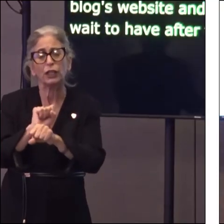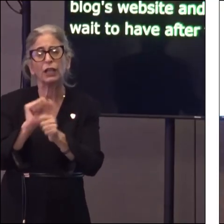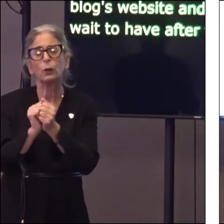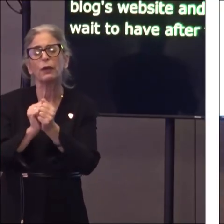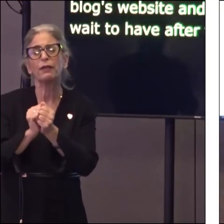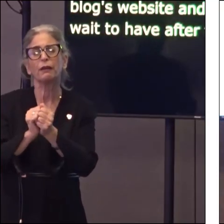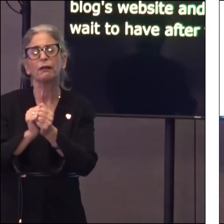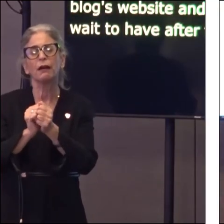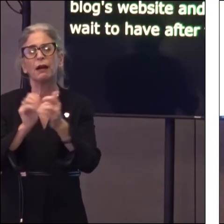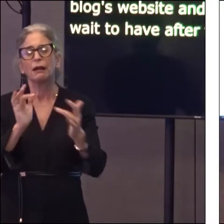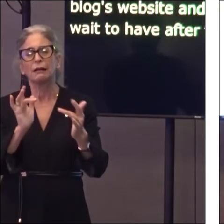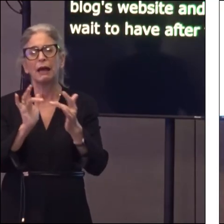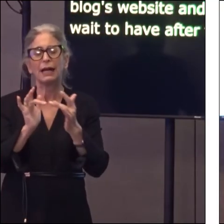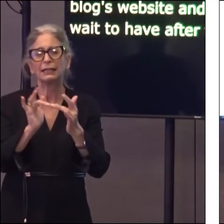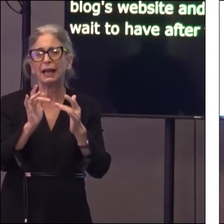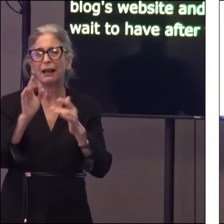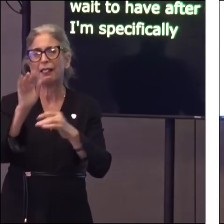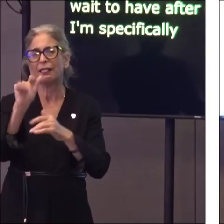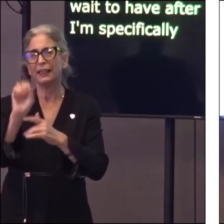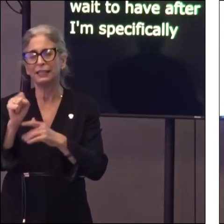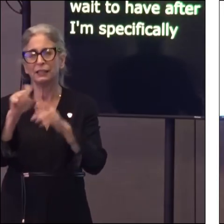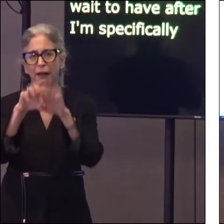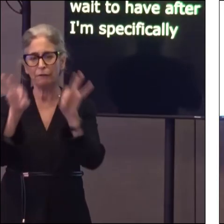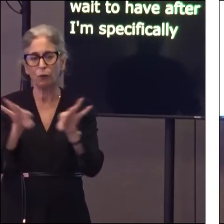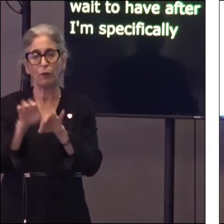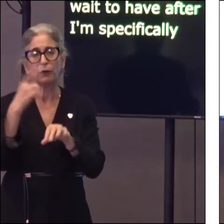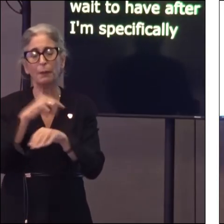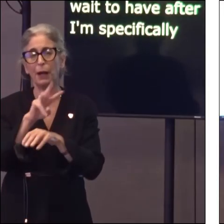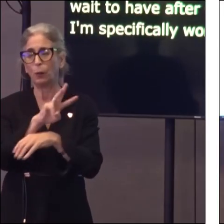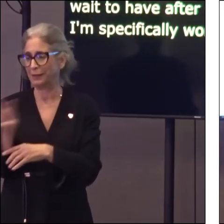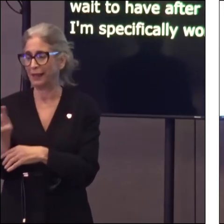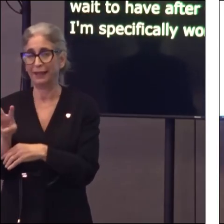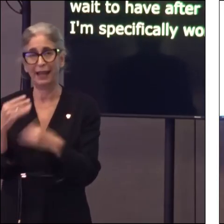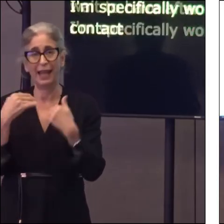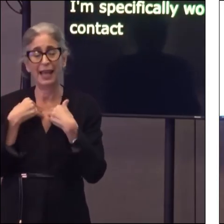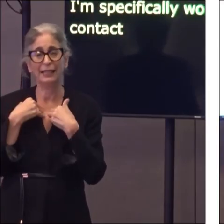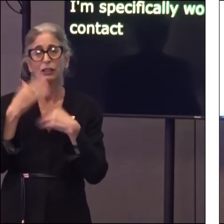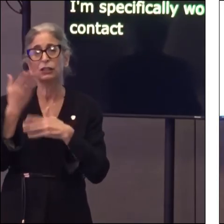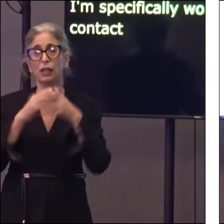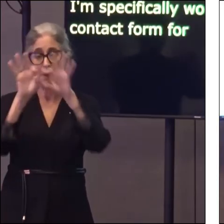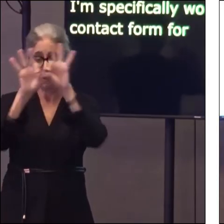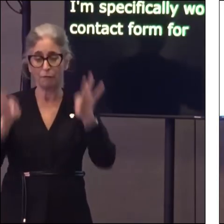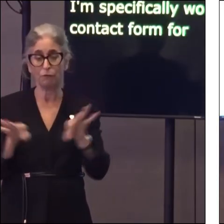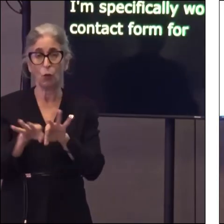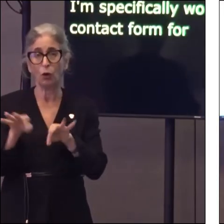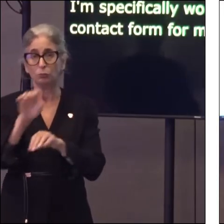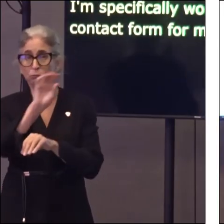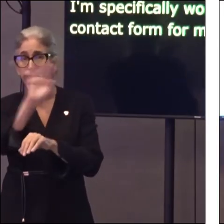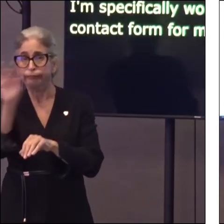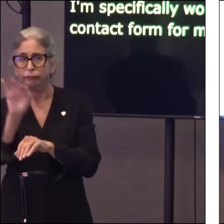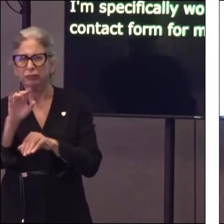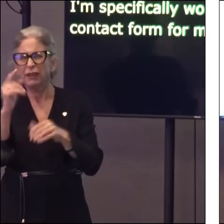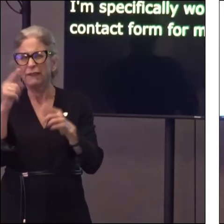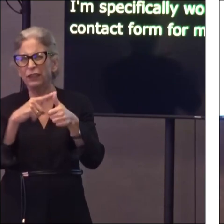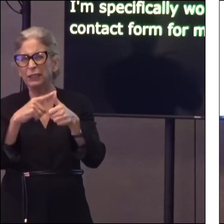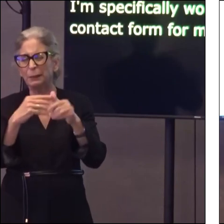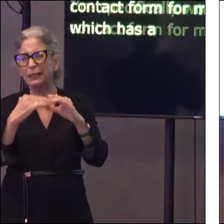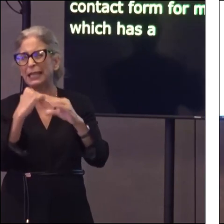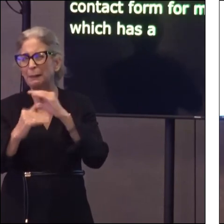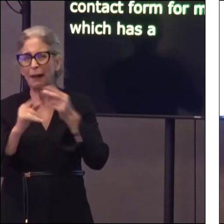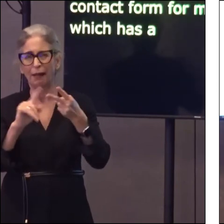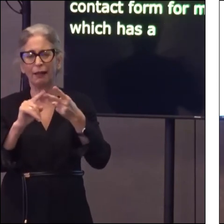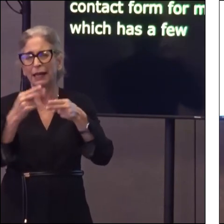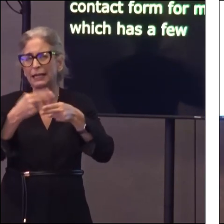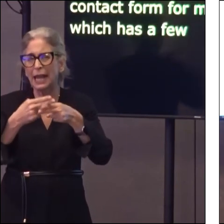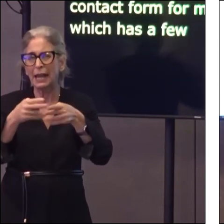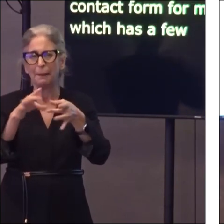a contact us form for my blog site, which has a few form fields like email,